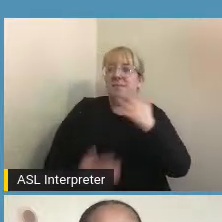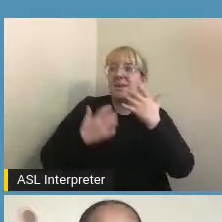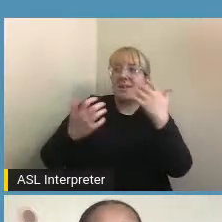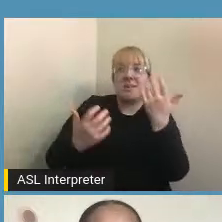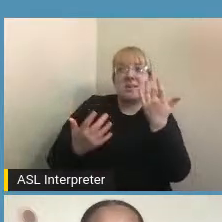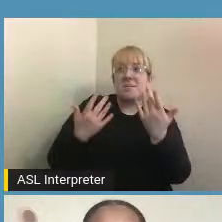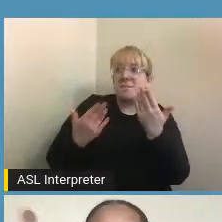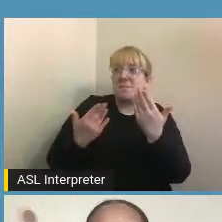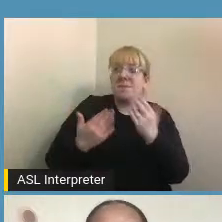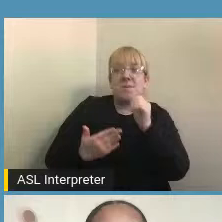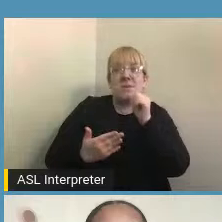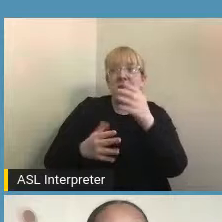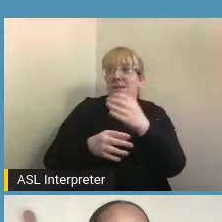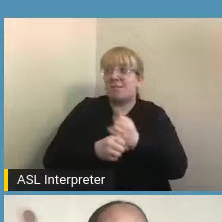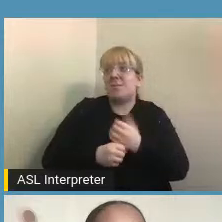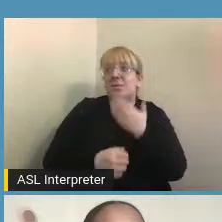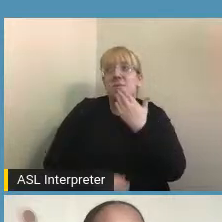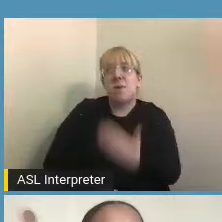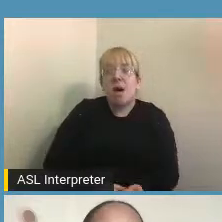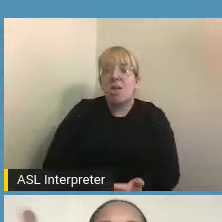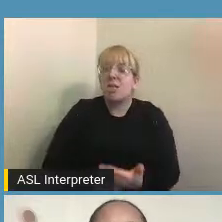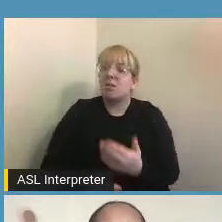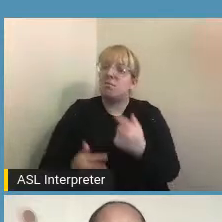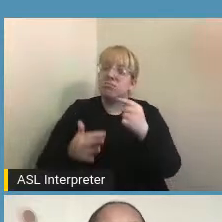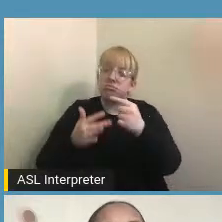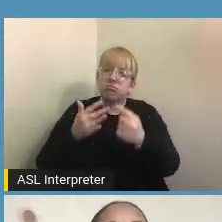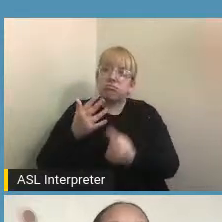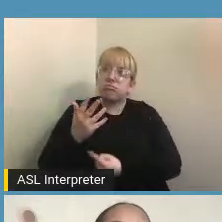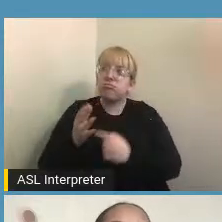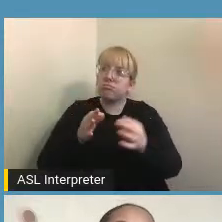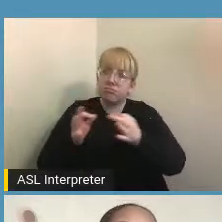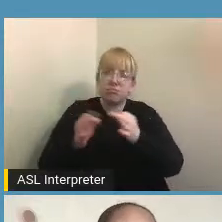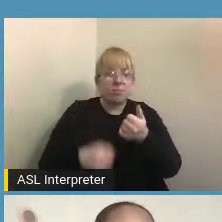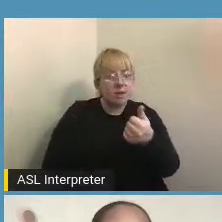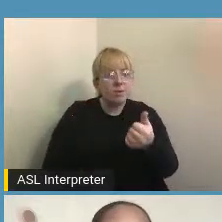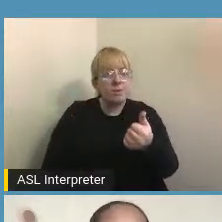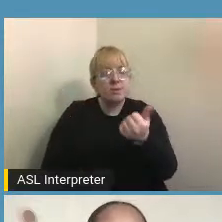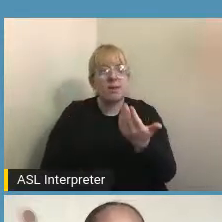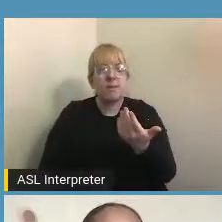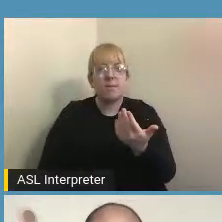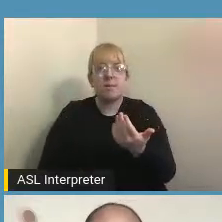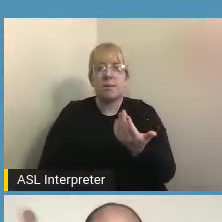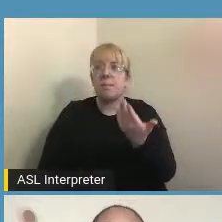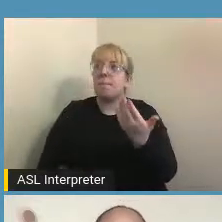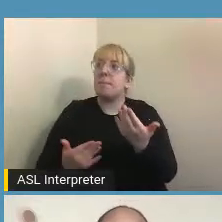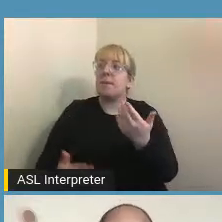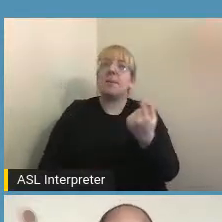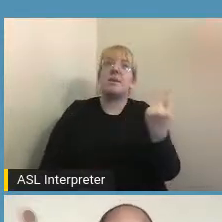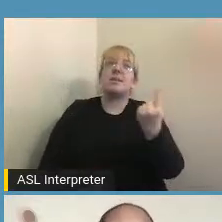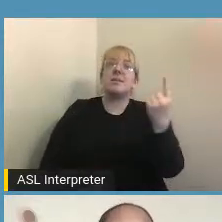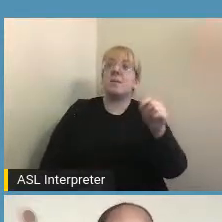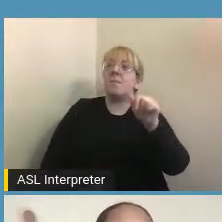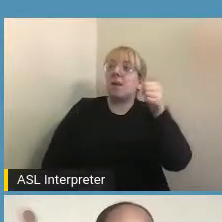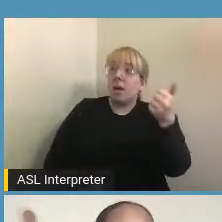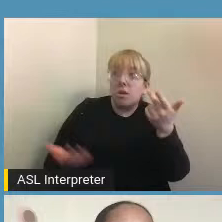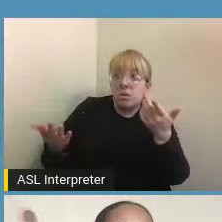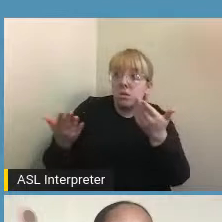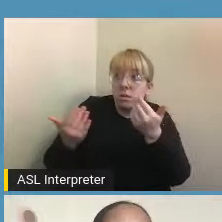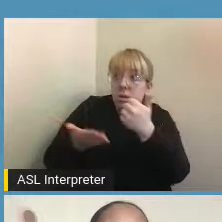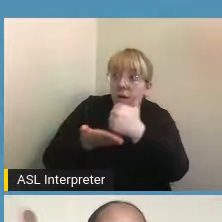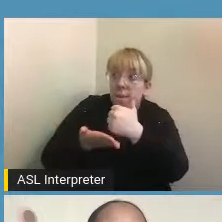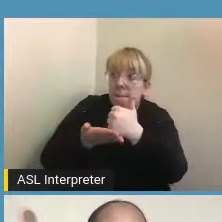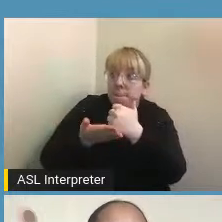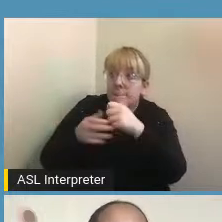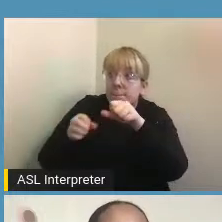this particular, event. But is there something else coming up that I might be able to help you with? And that